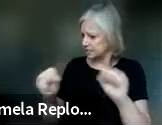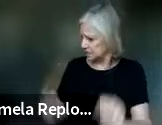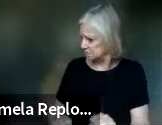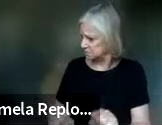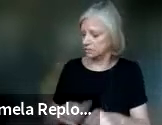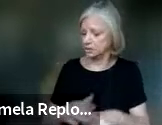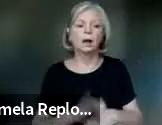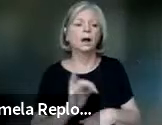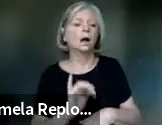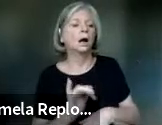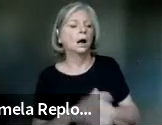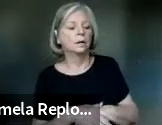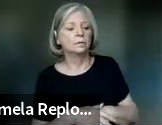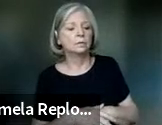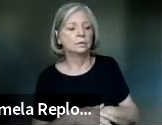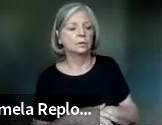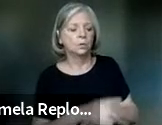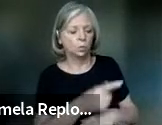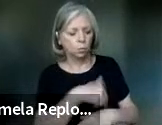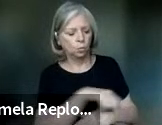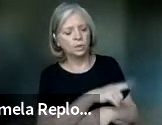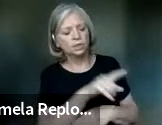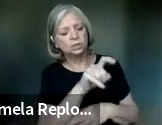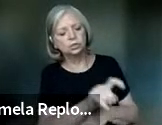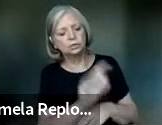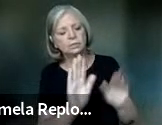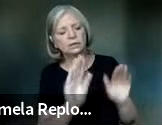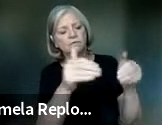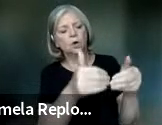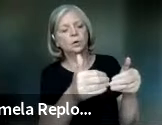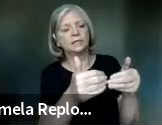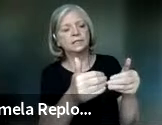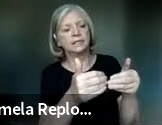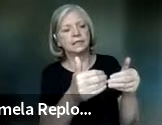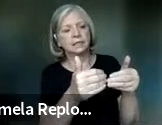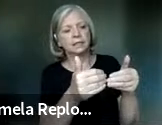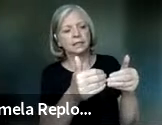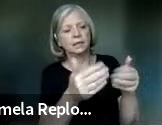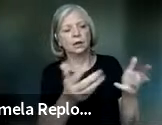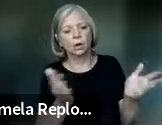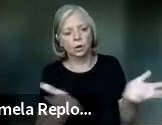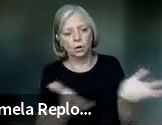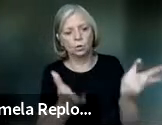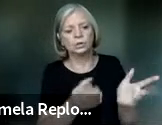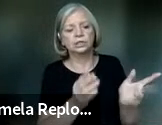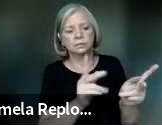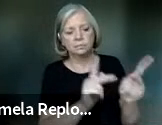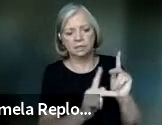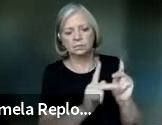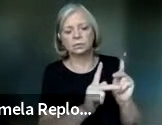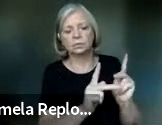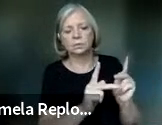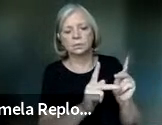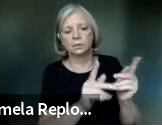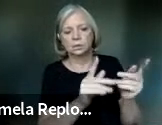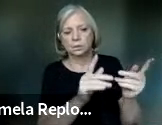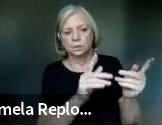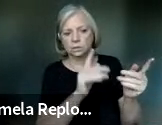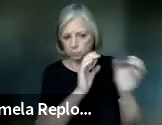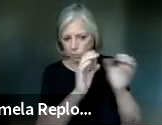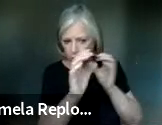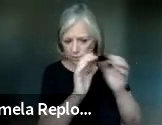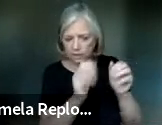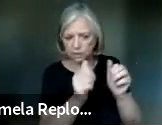we shouldn't, and we should be referring folks to state and Cal OSHA. And I posted